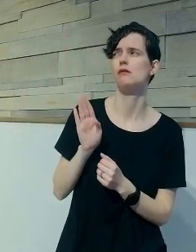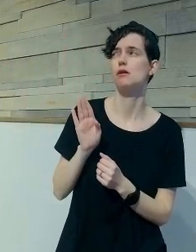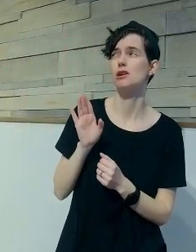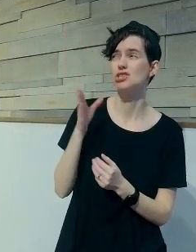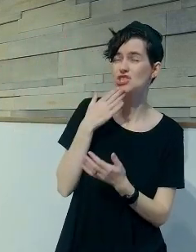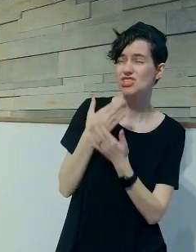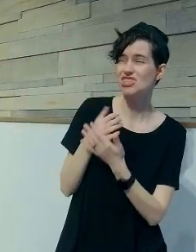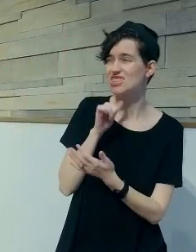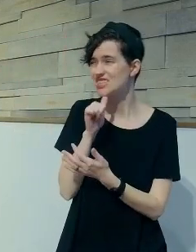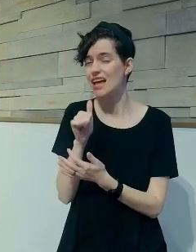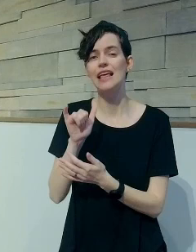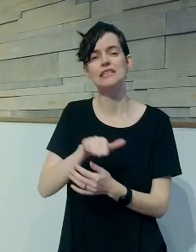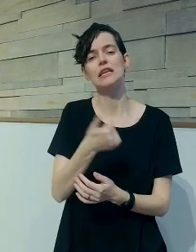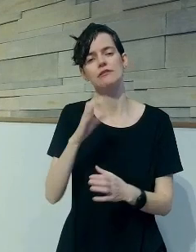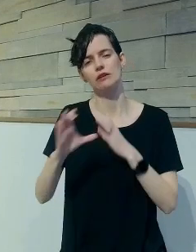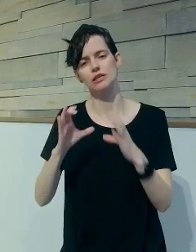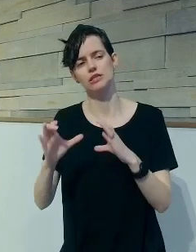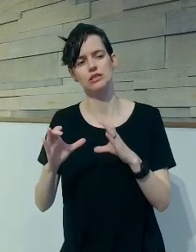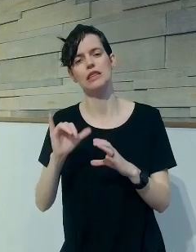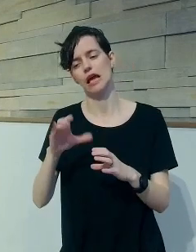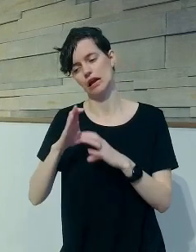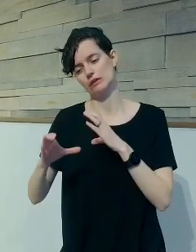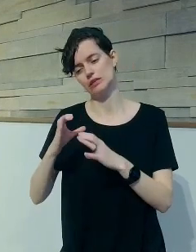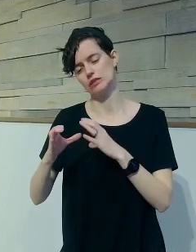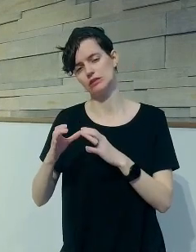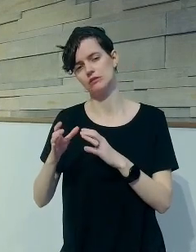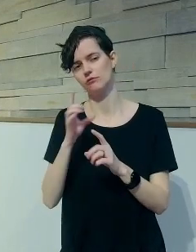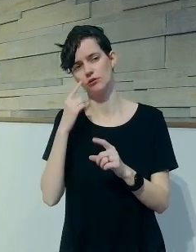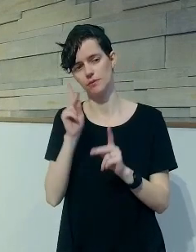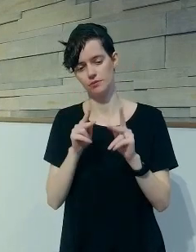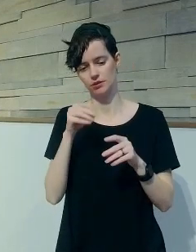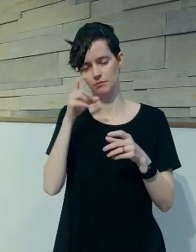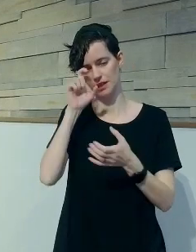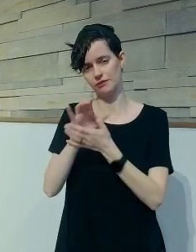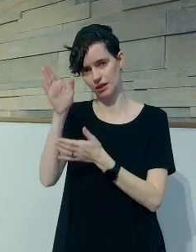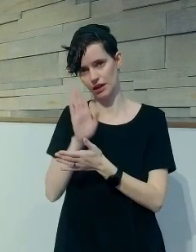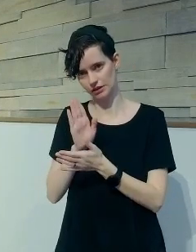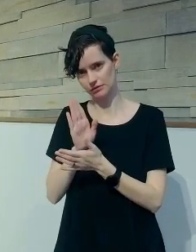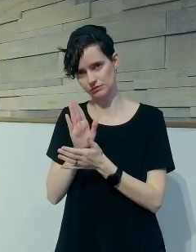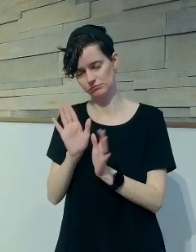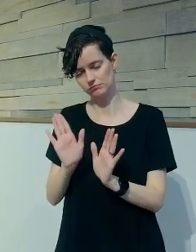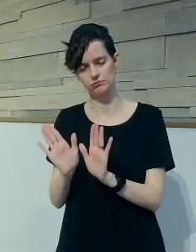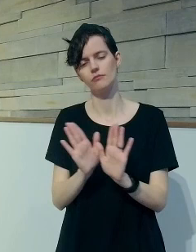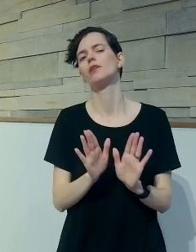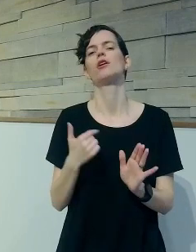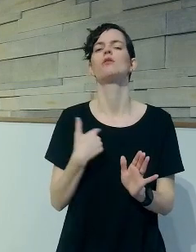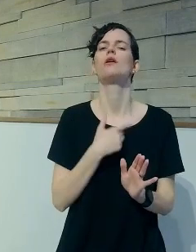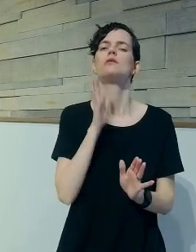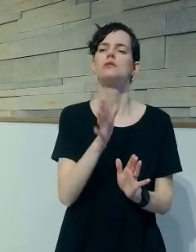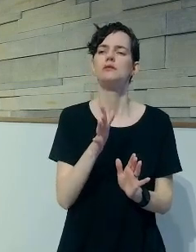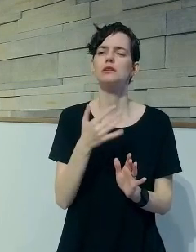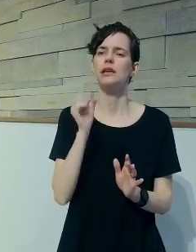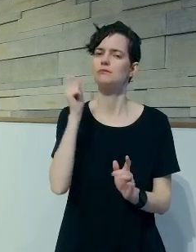is good or not. That's another conversation. That's a conversation for those who believe in God, for theists, all right? And we're going to be